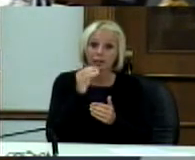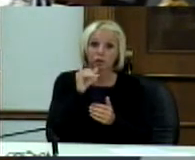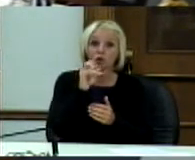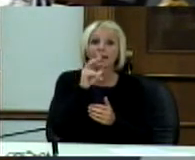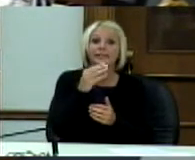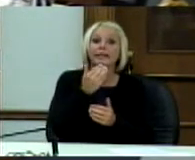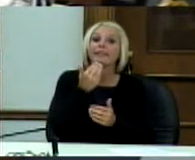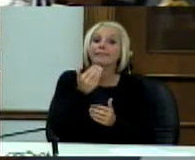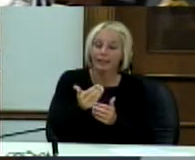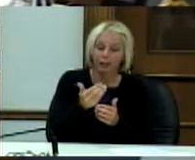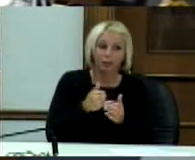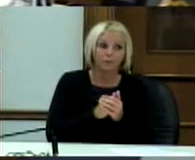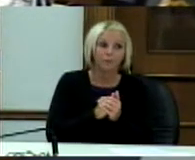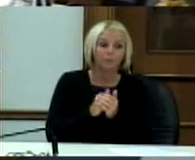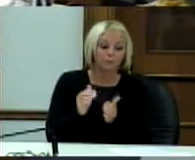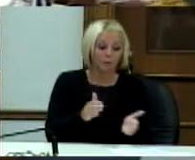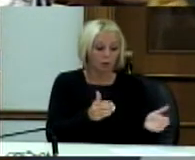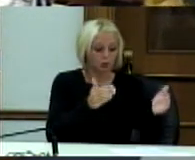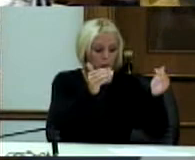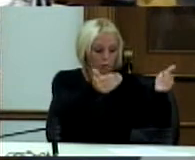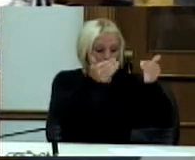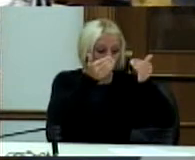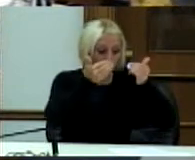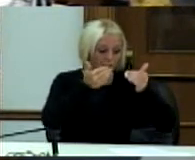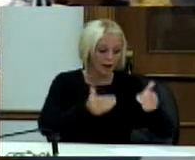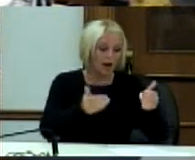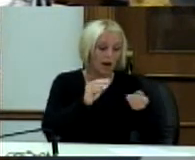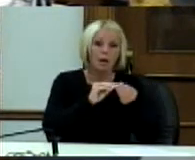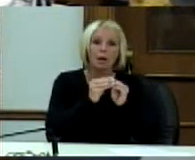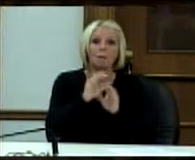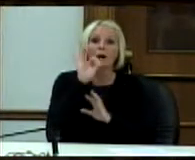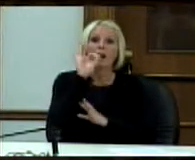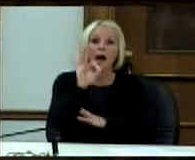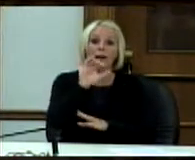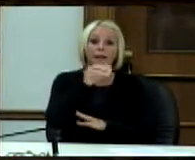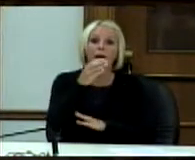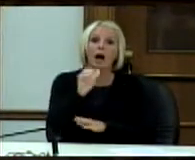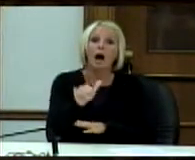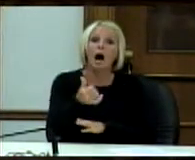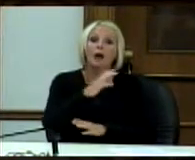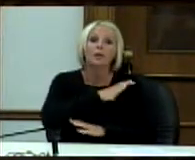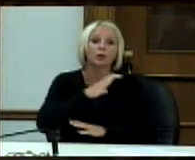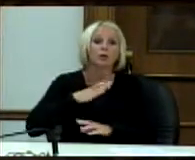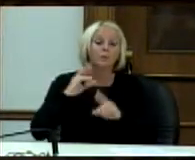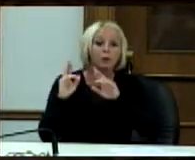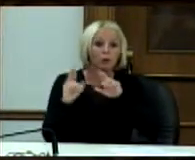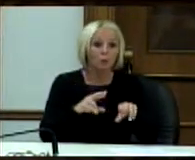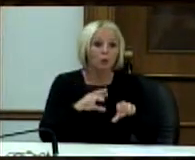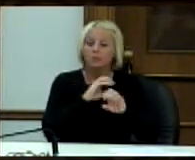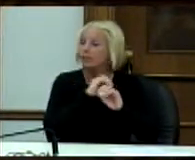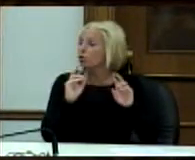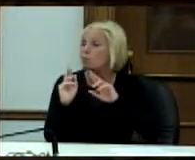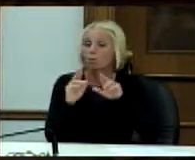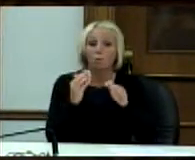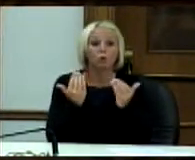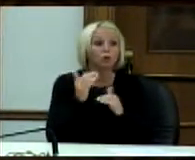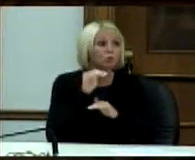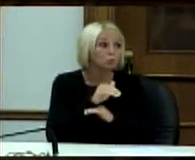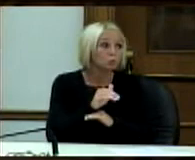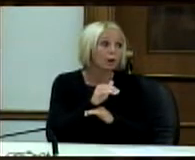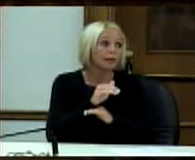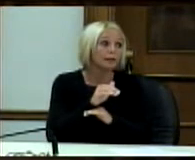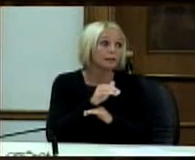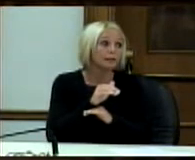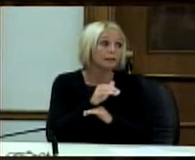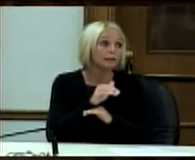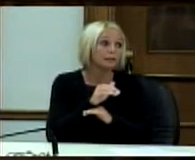Clerk. Next up, moving on to item number 9, other committee reports. The Insurance Committee has no report this evening. The Wellness